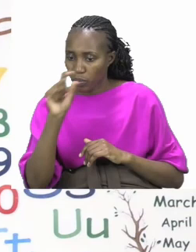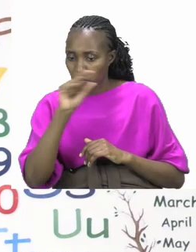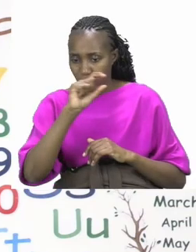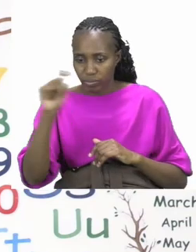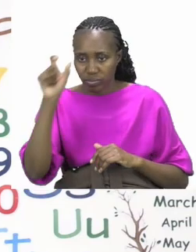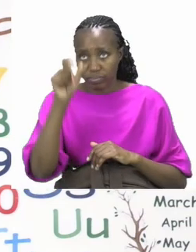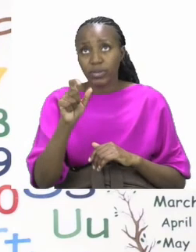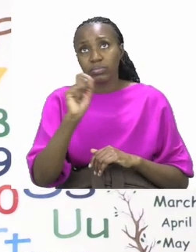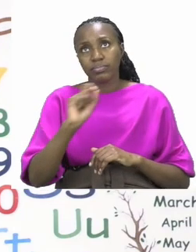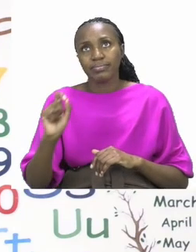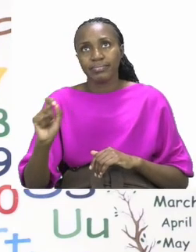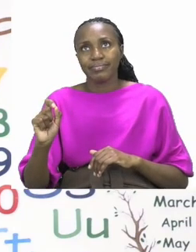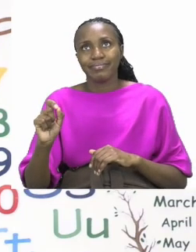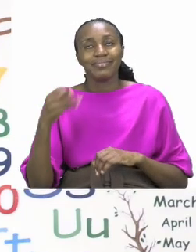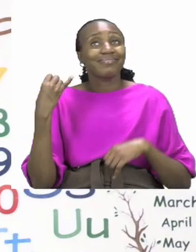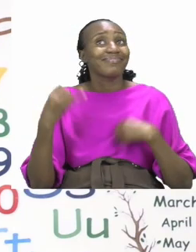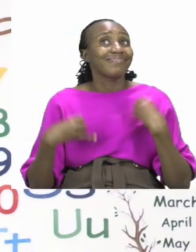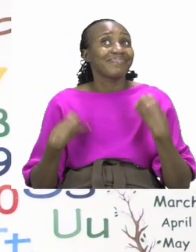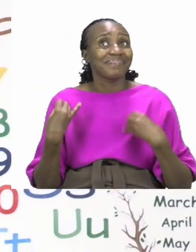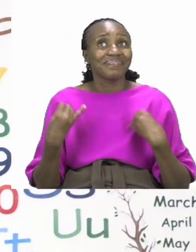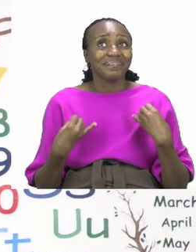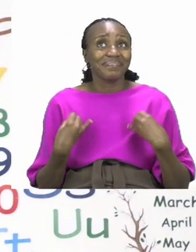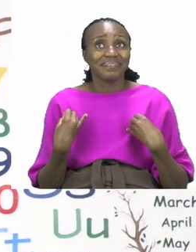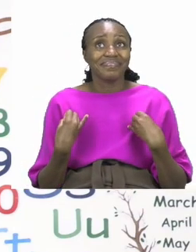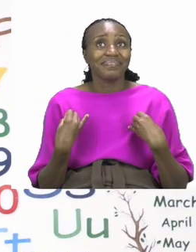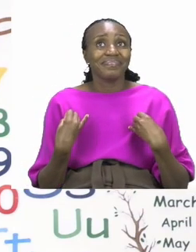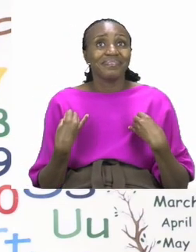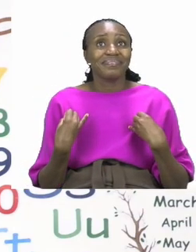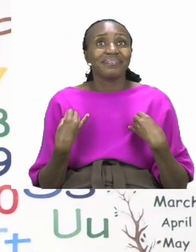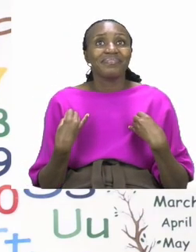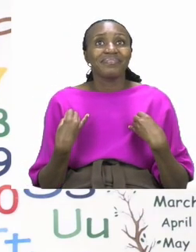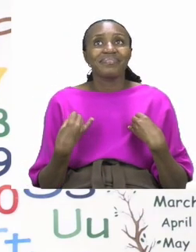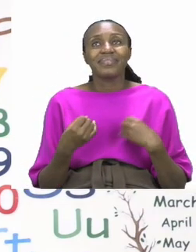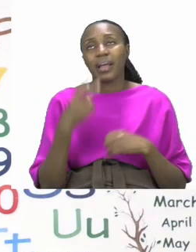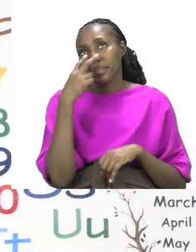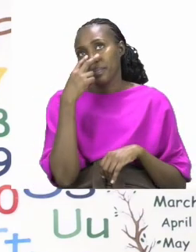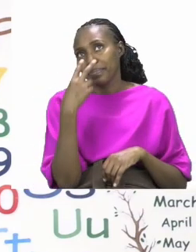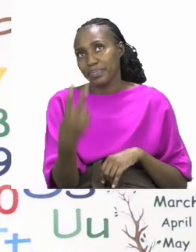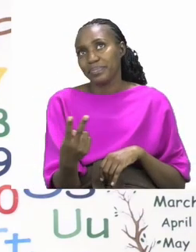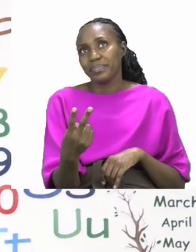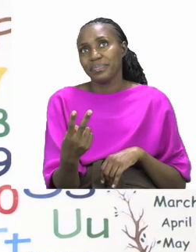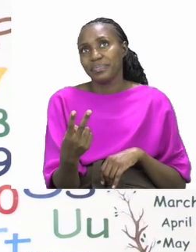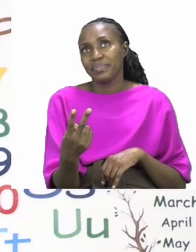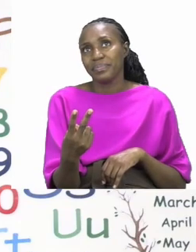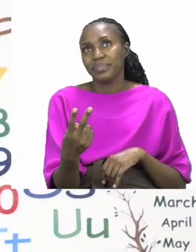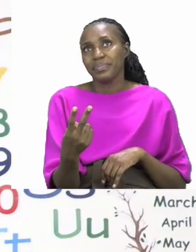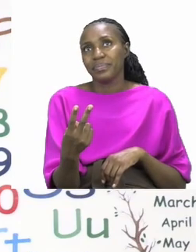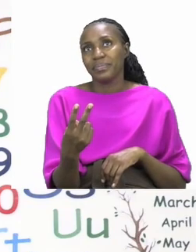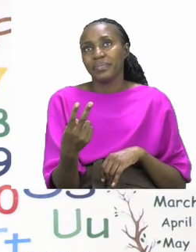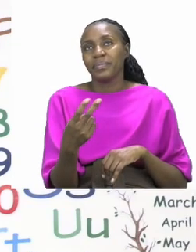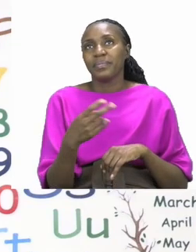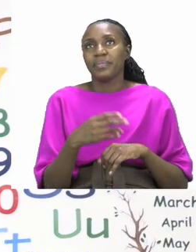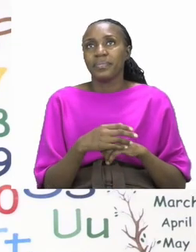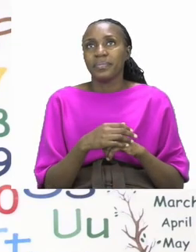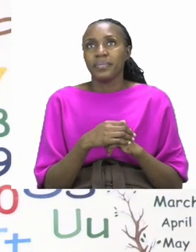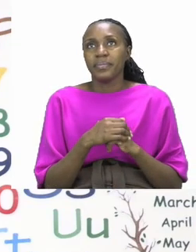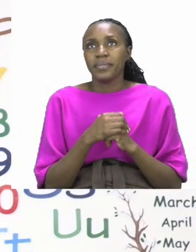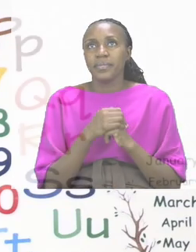puzzle. Have fun with both exercises, boys and girls, and I'll see you when you're done after the advert break.